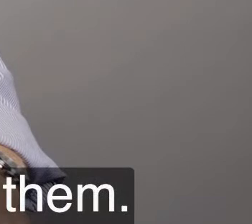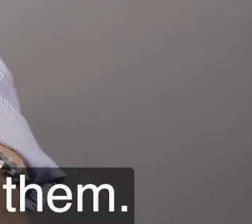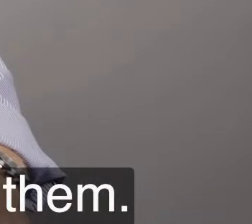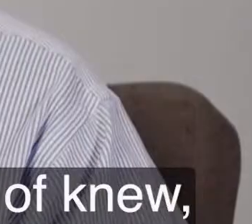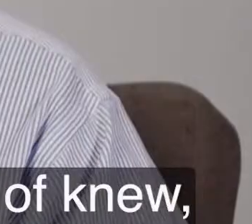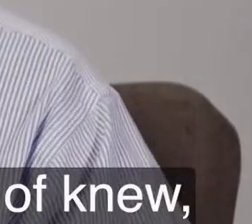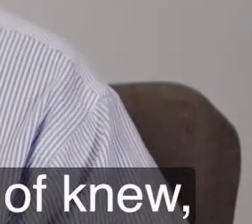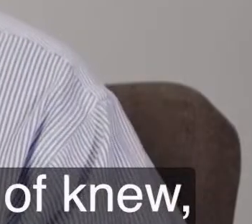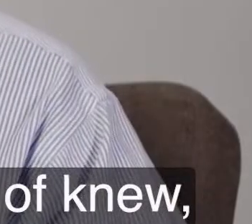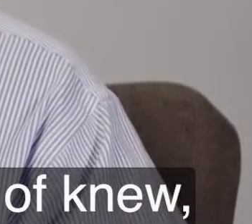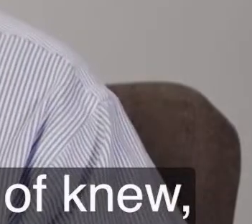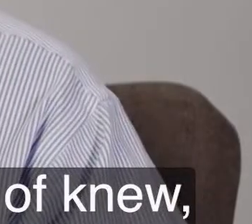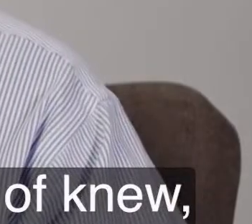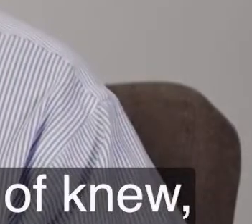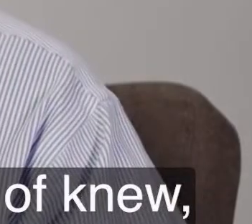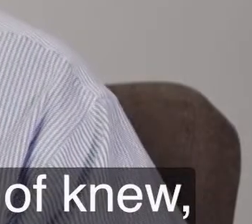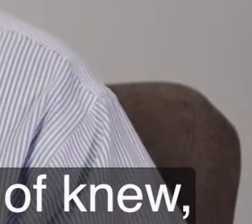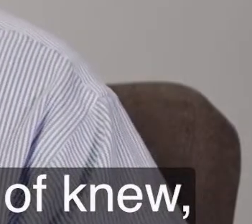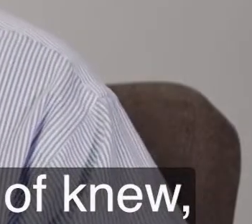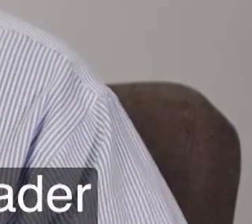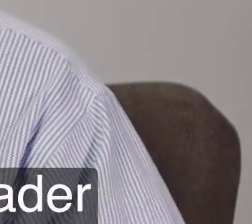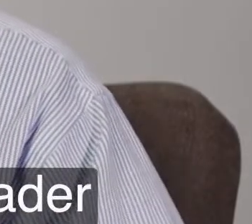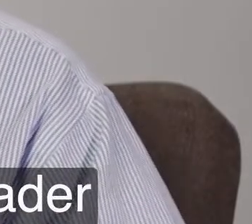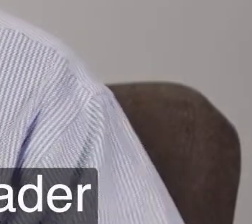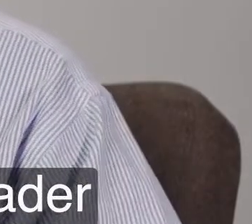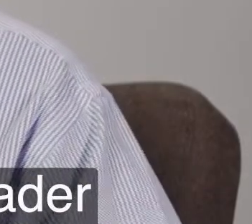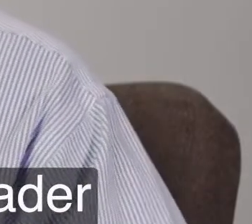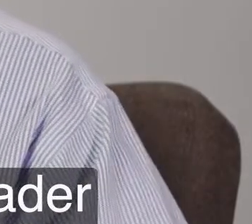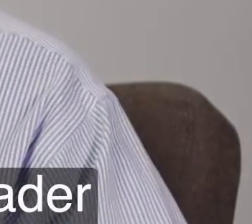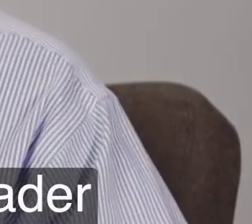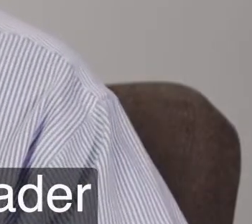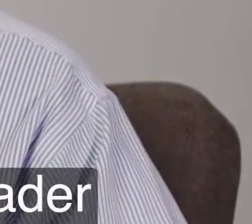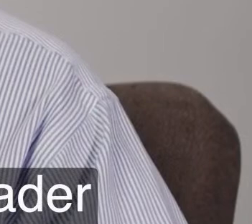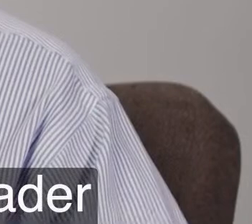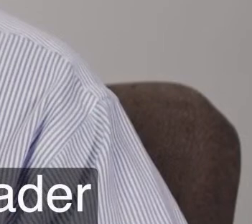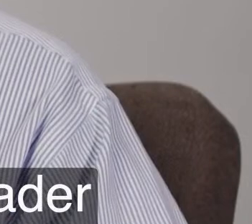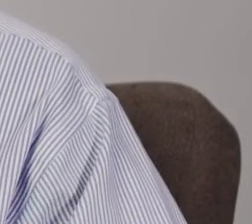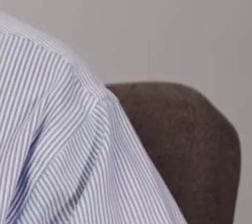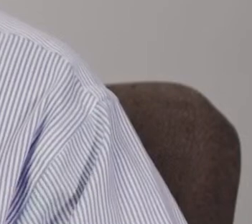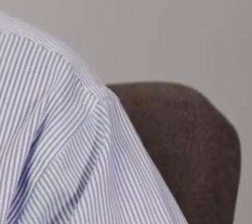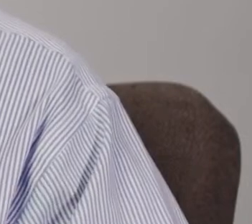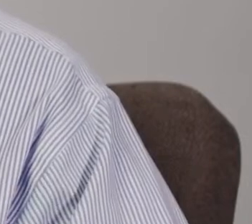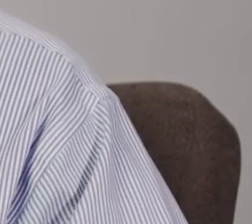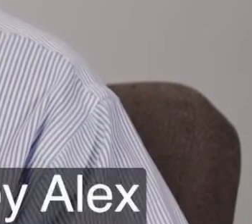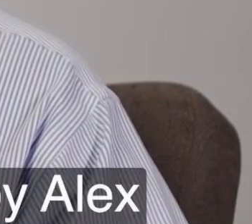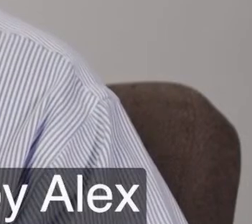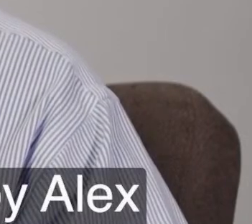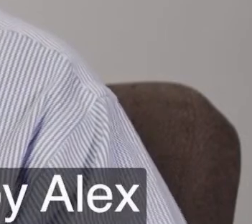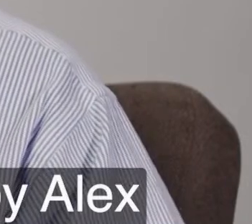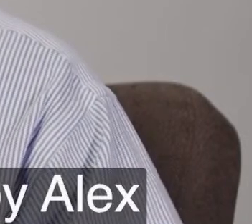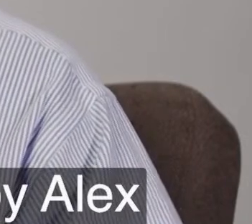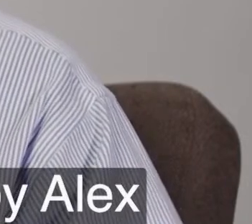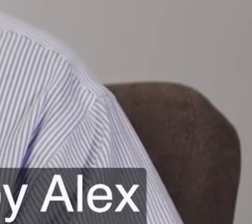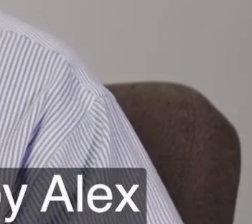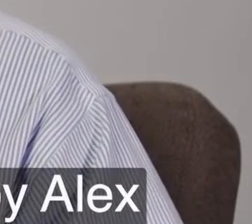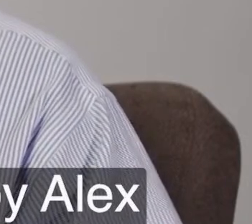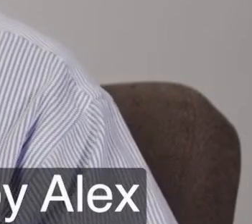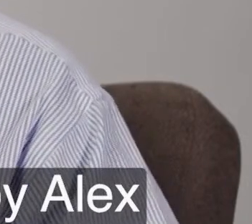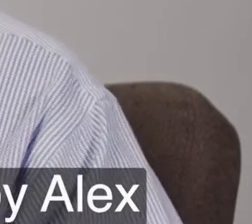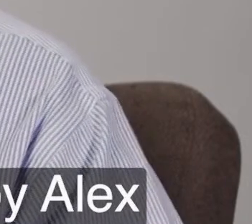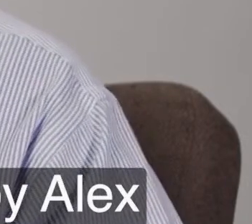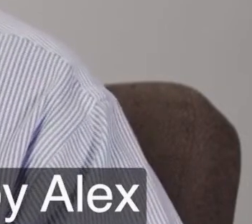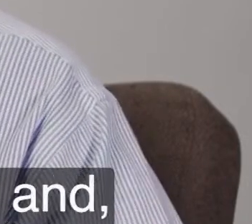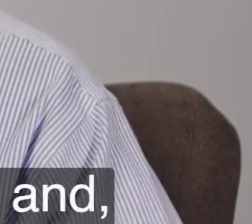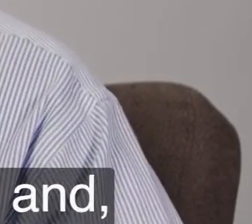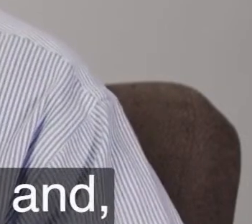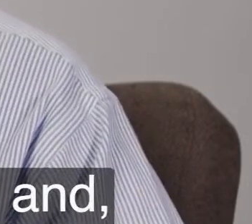them. And that was just kind of cool because I kind of knew what it was like to be a seventh grader. It was cool that I was able to be